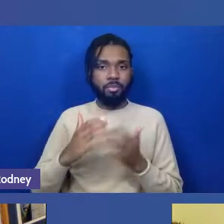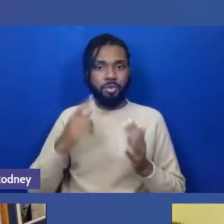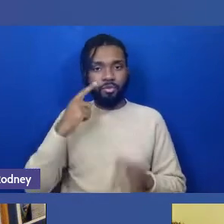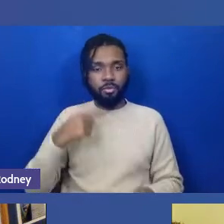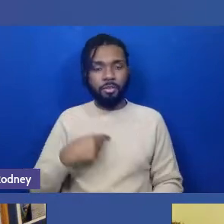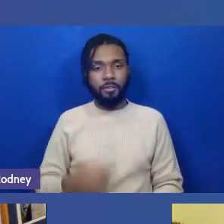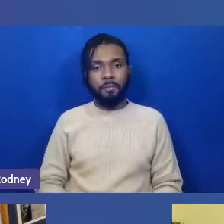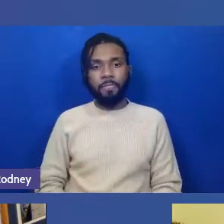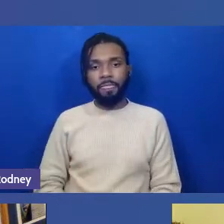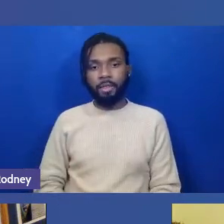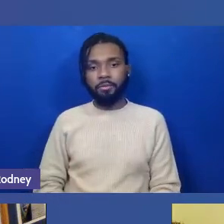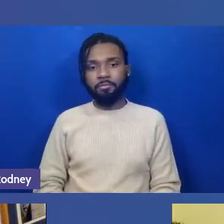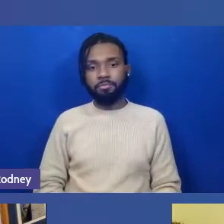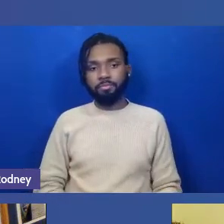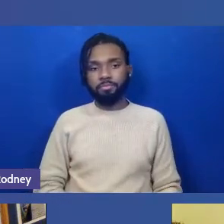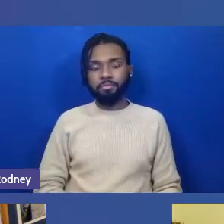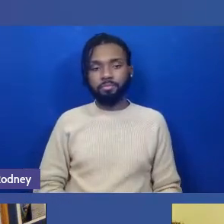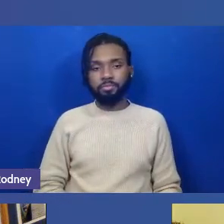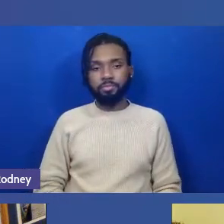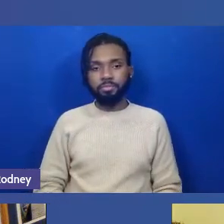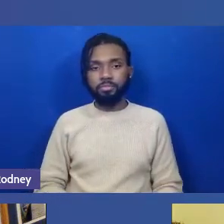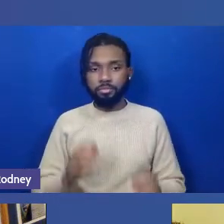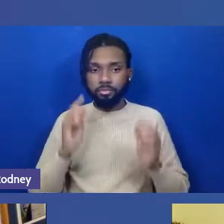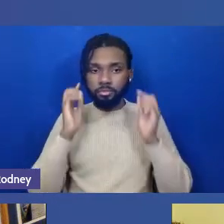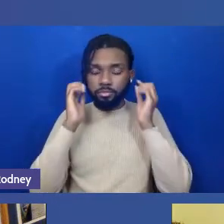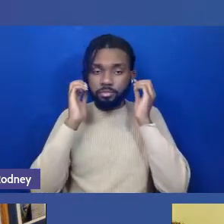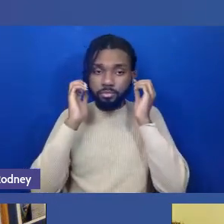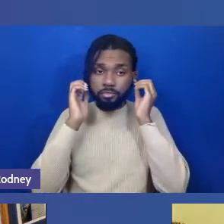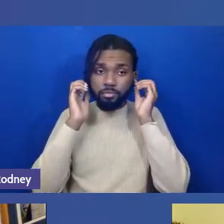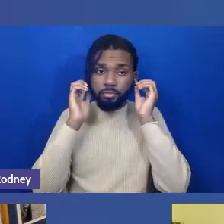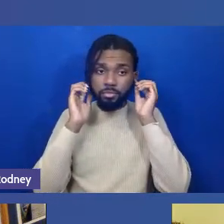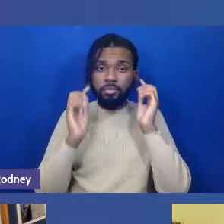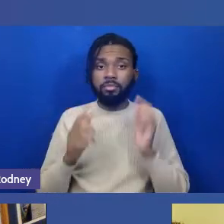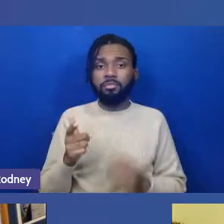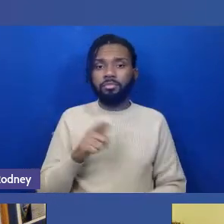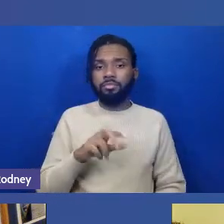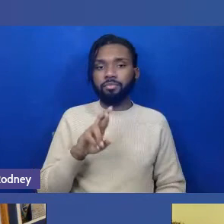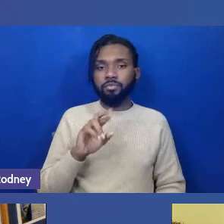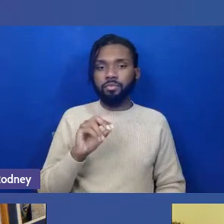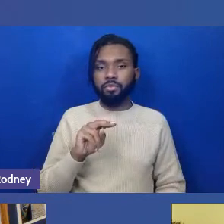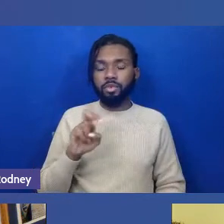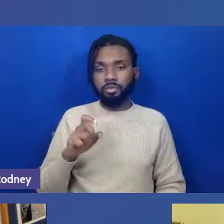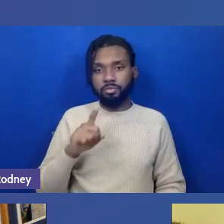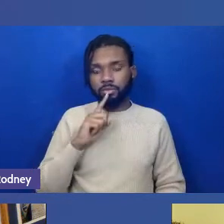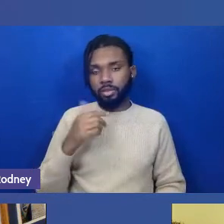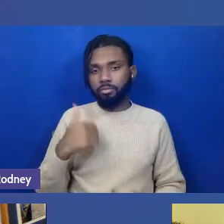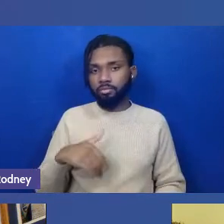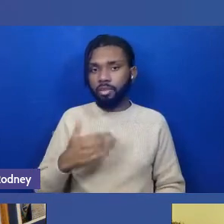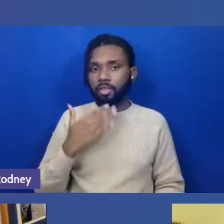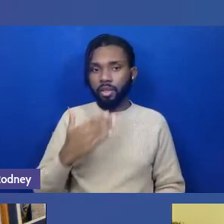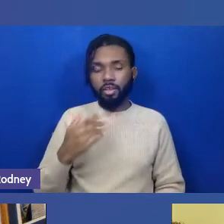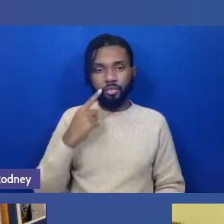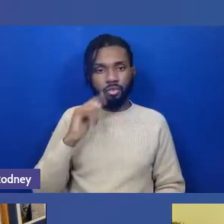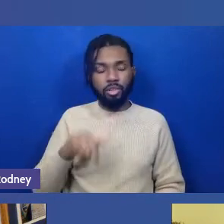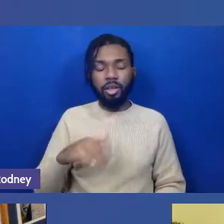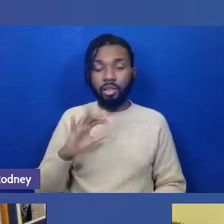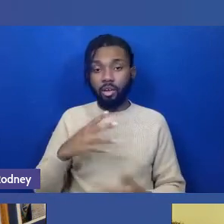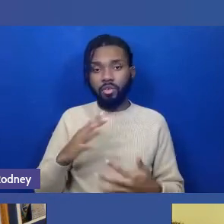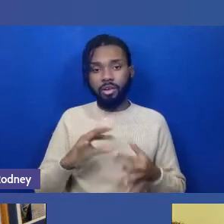No, thank you for sharing the full thought of that, because I think that's incredibly valuable, connects to the last question,